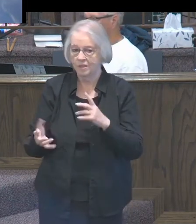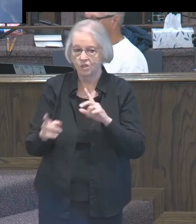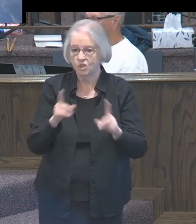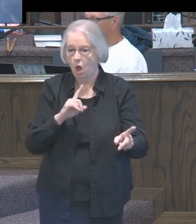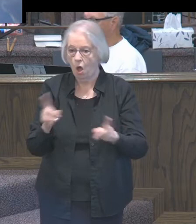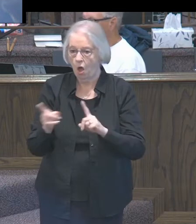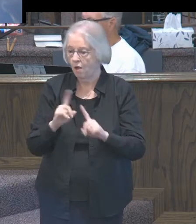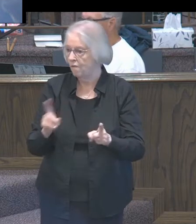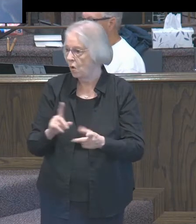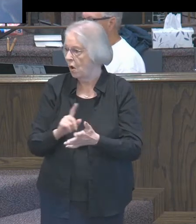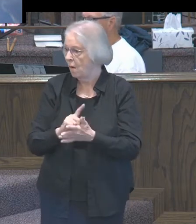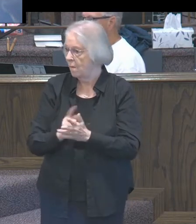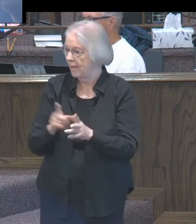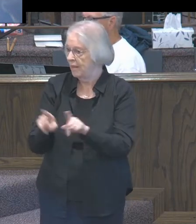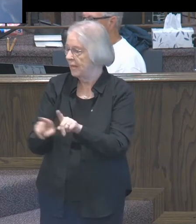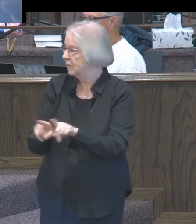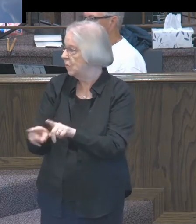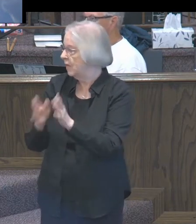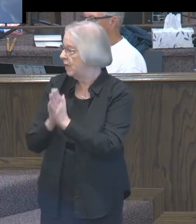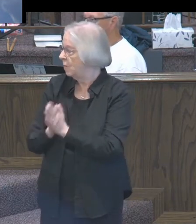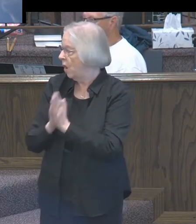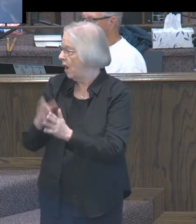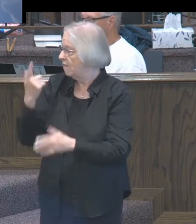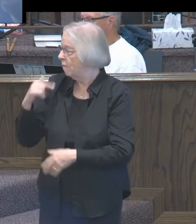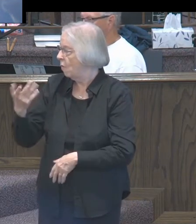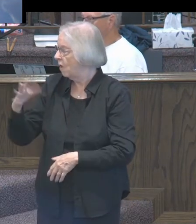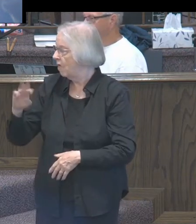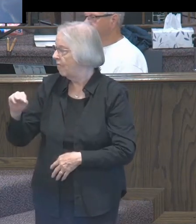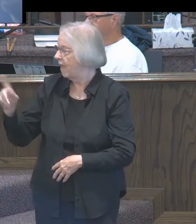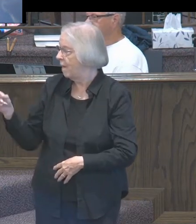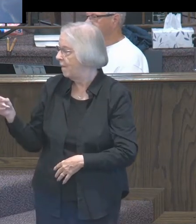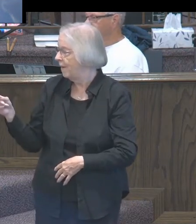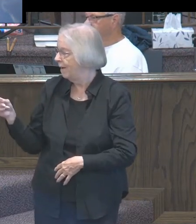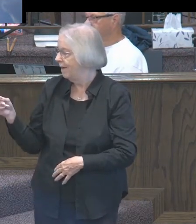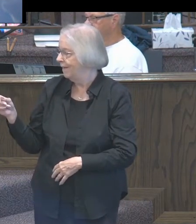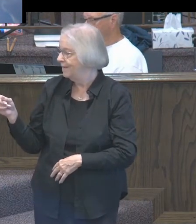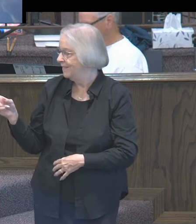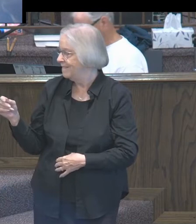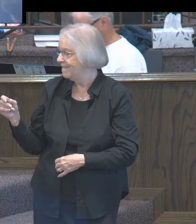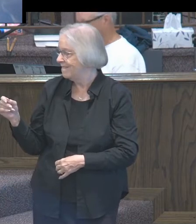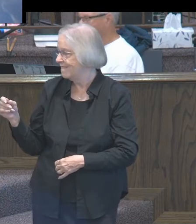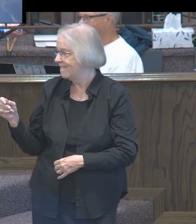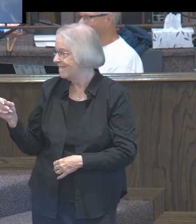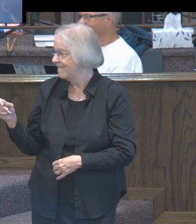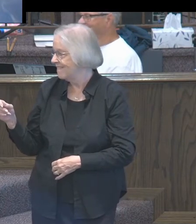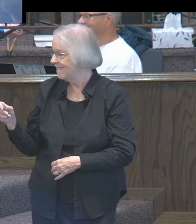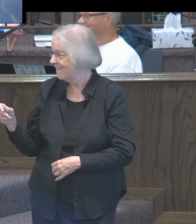as we pray for them, with them, maybe about them, all right?